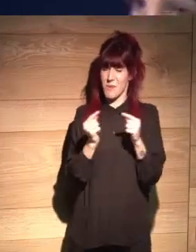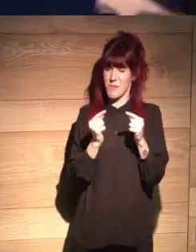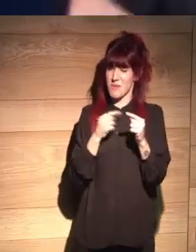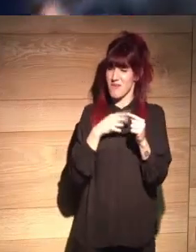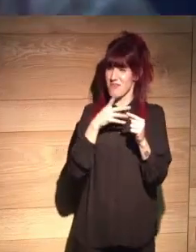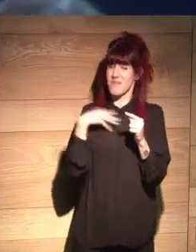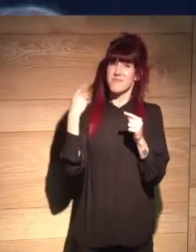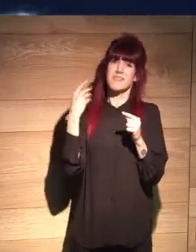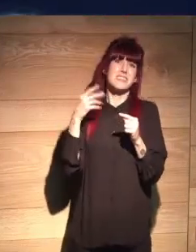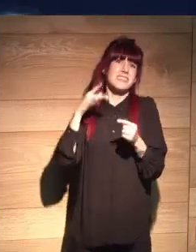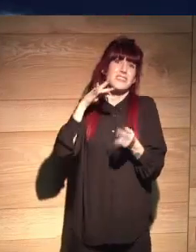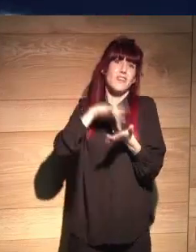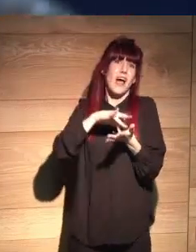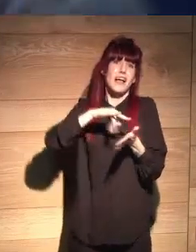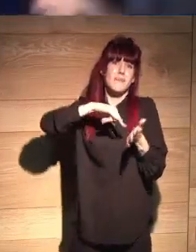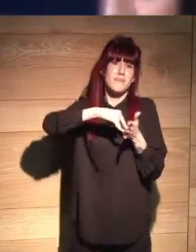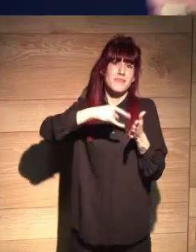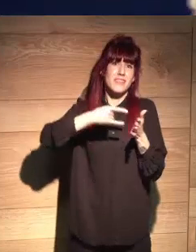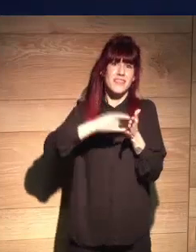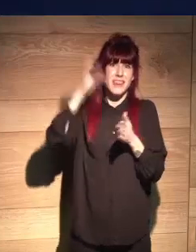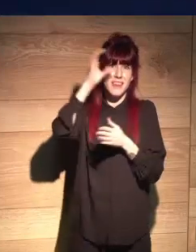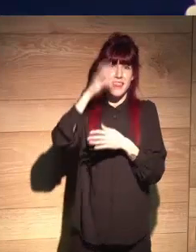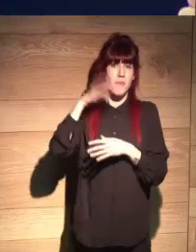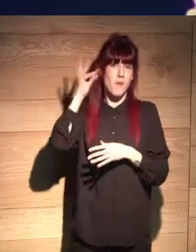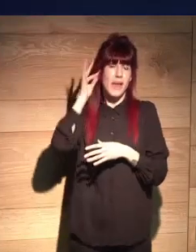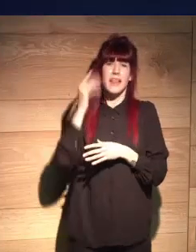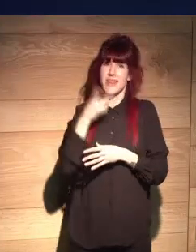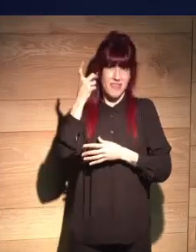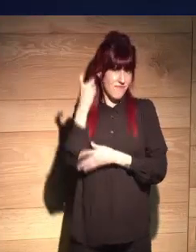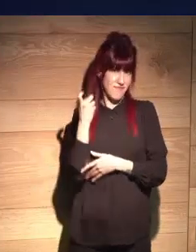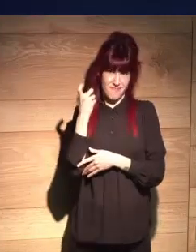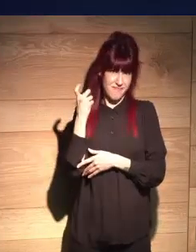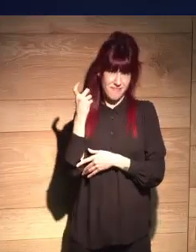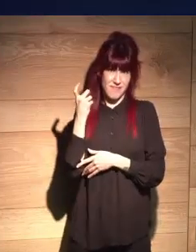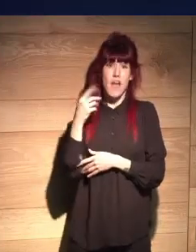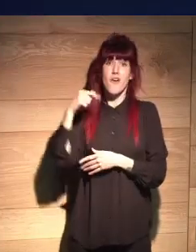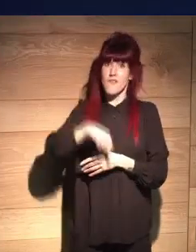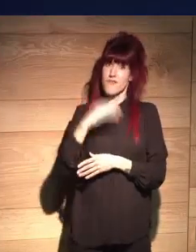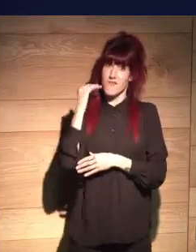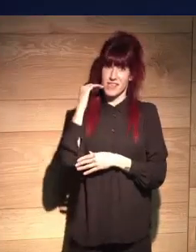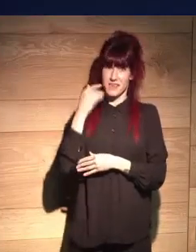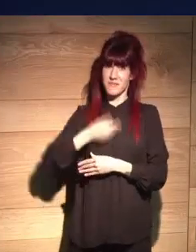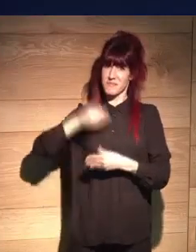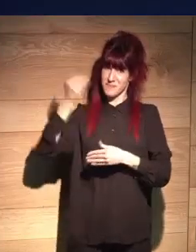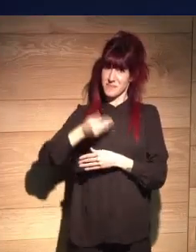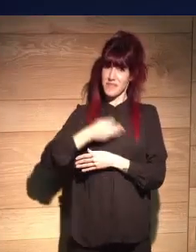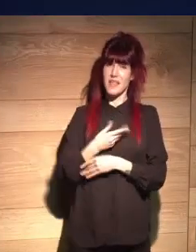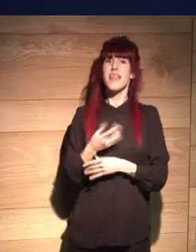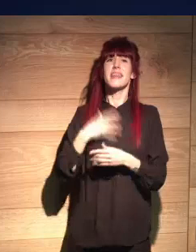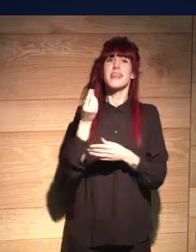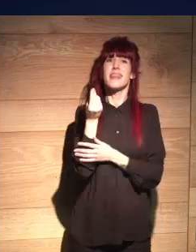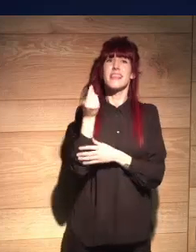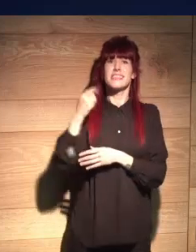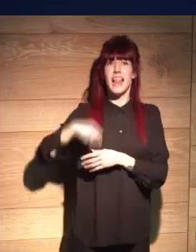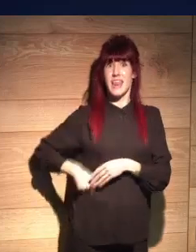women in science, technology and innovation, we have to talk about it. Today it's a very important date. Let's go with